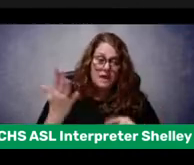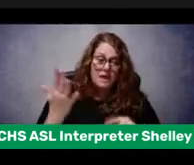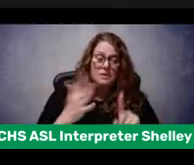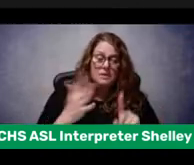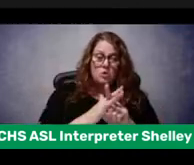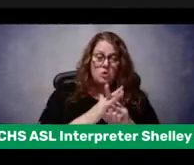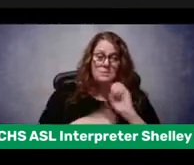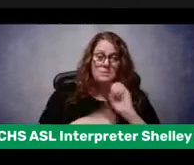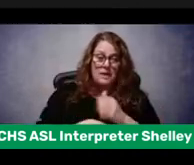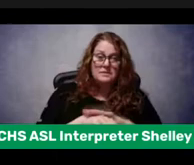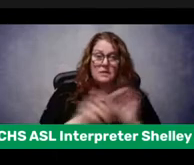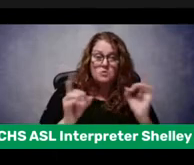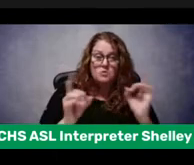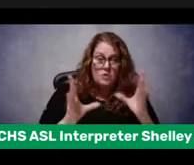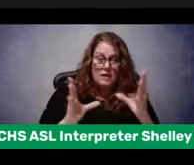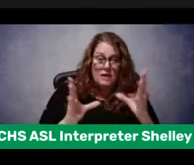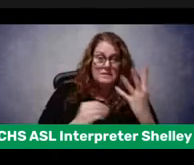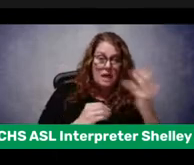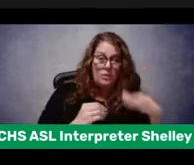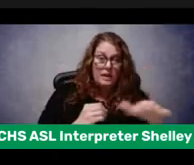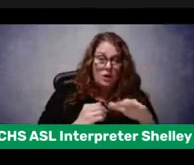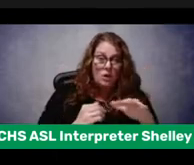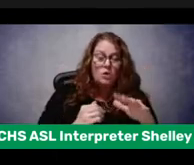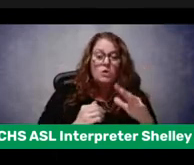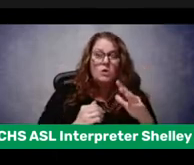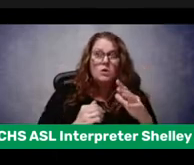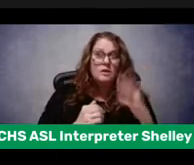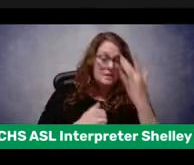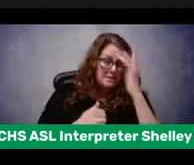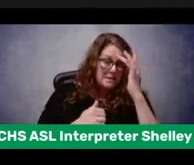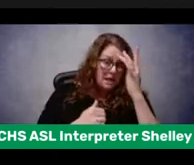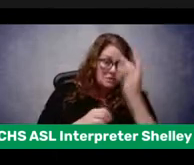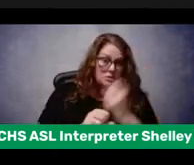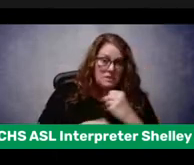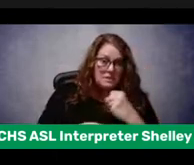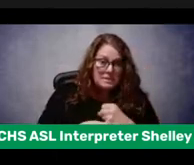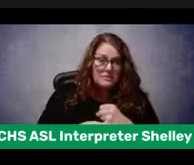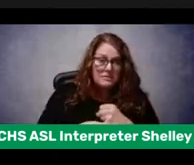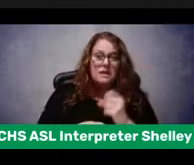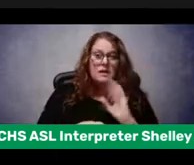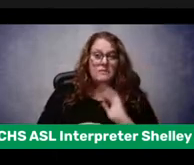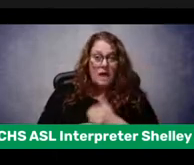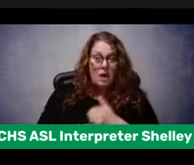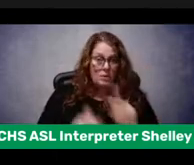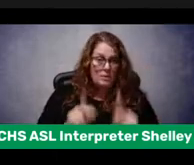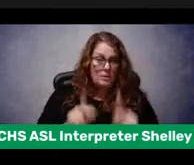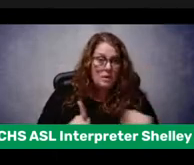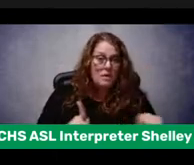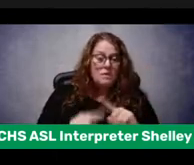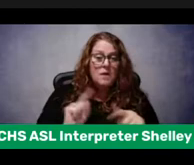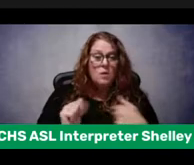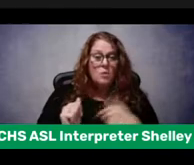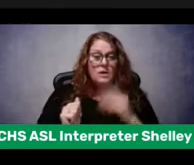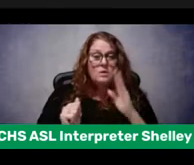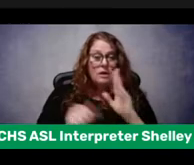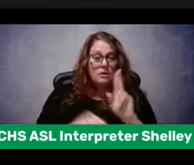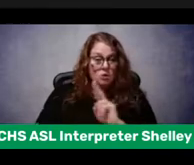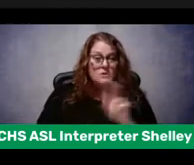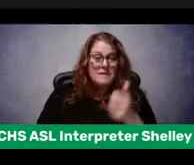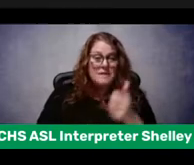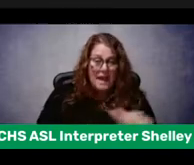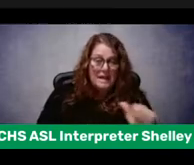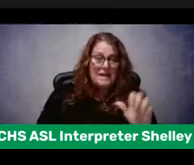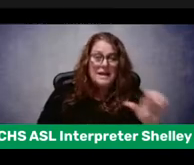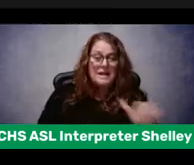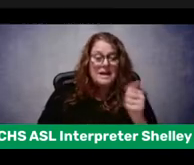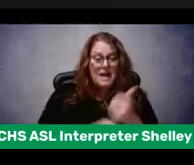the crisis that's out there or the intelligence and creativity of our people, but that we will use any and every tactic